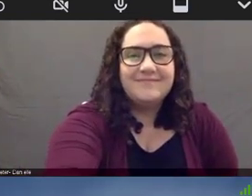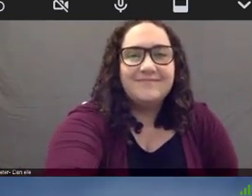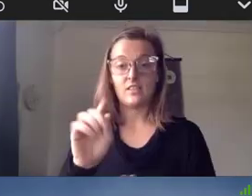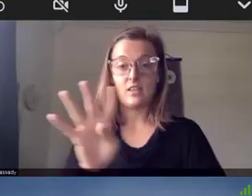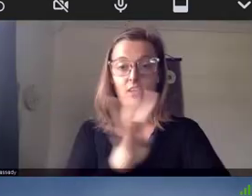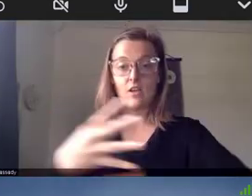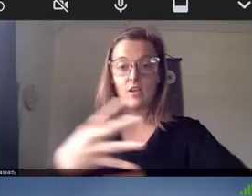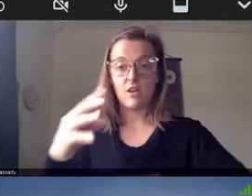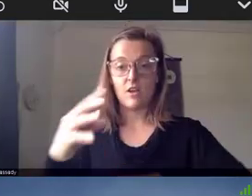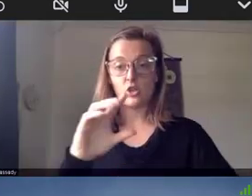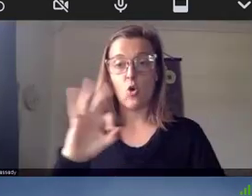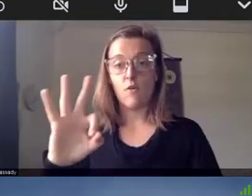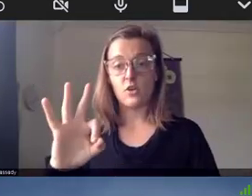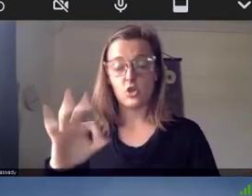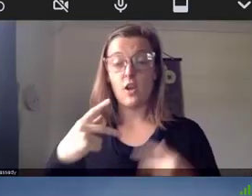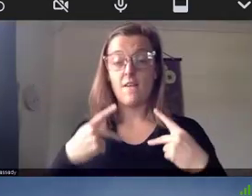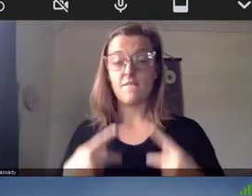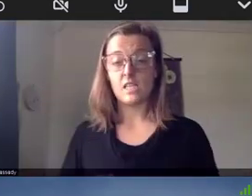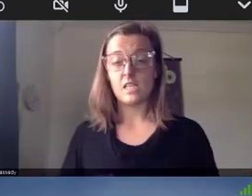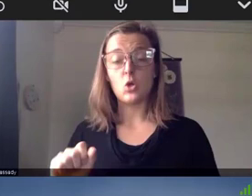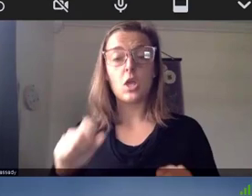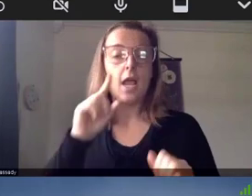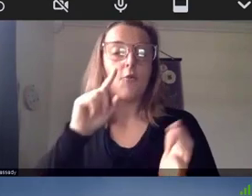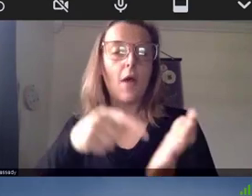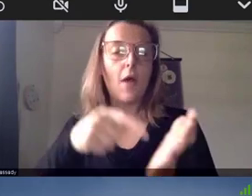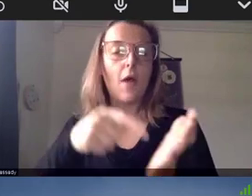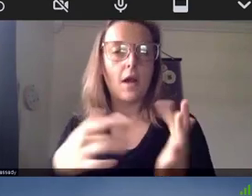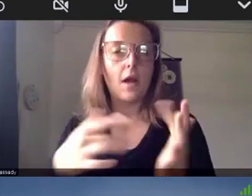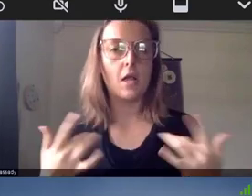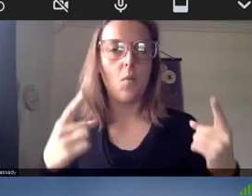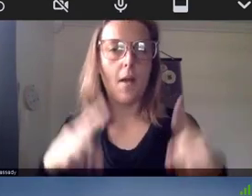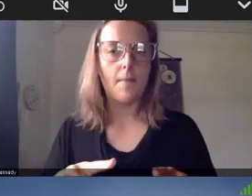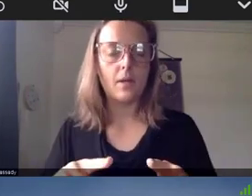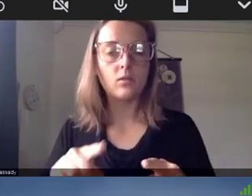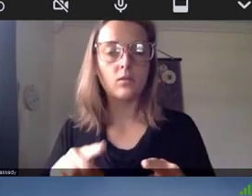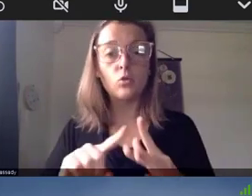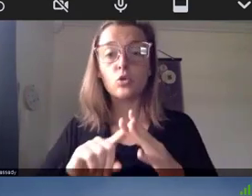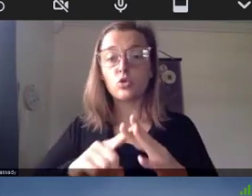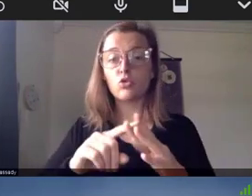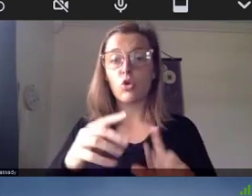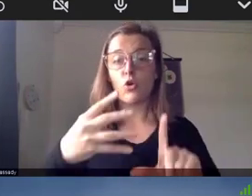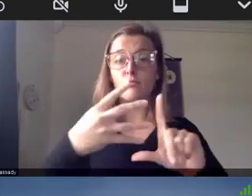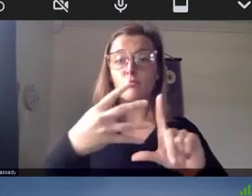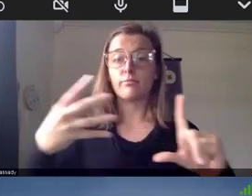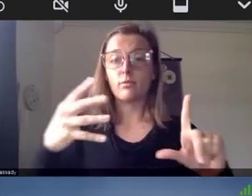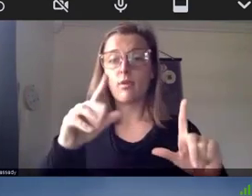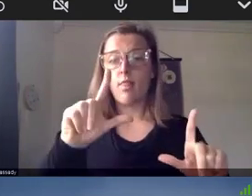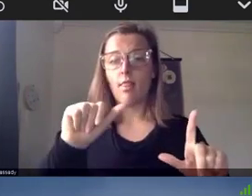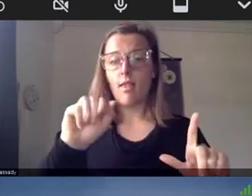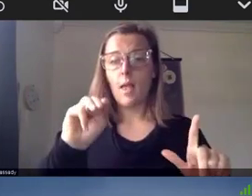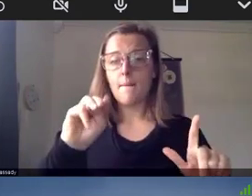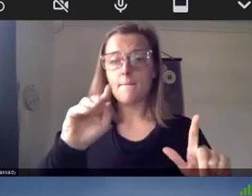start laminar on the plate, right? The convection coefficient drops as you move down the plate, but then you